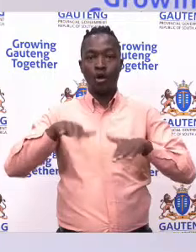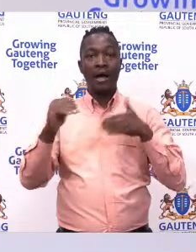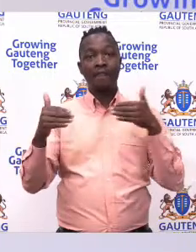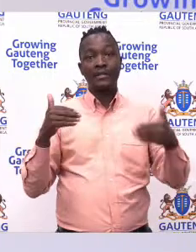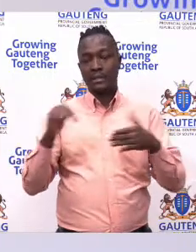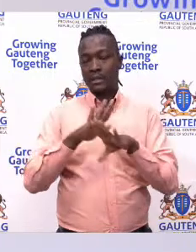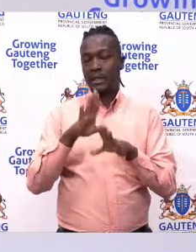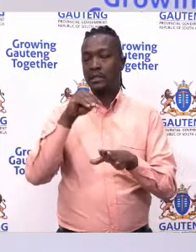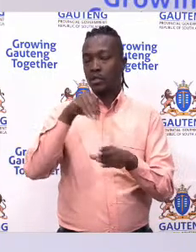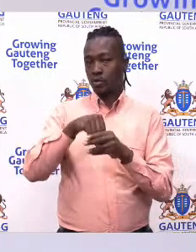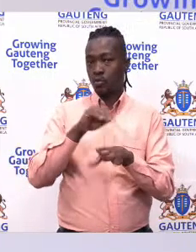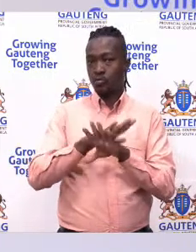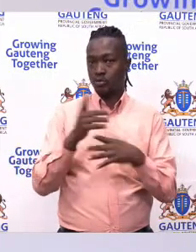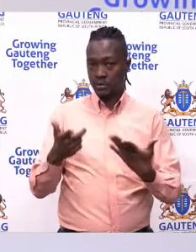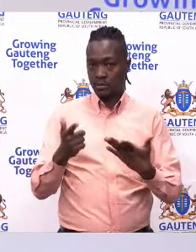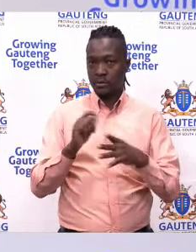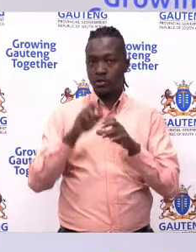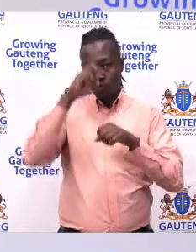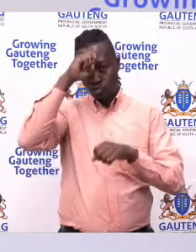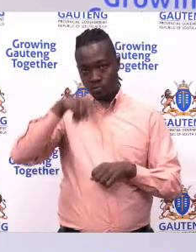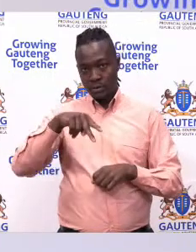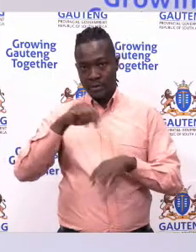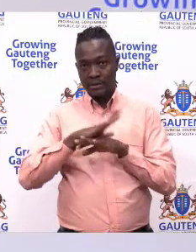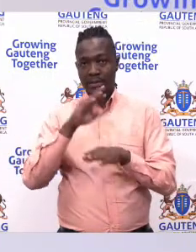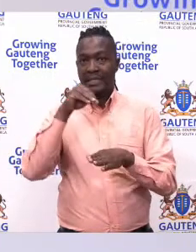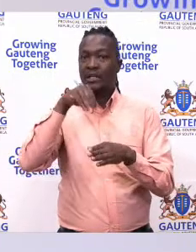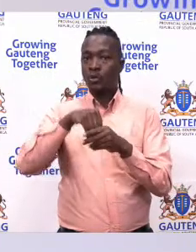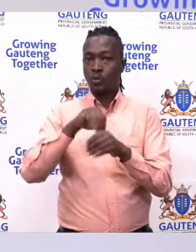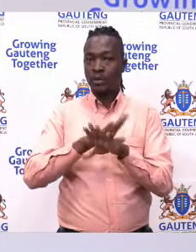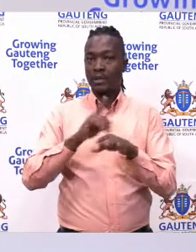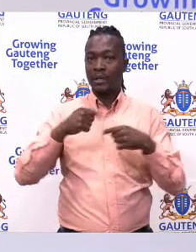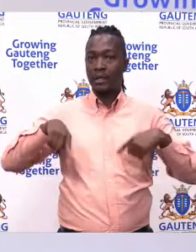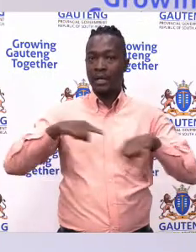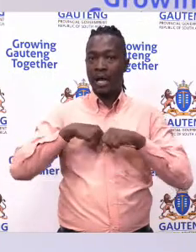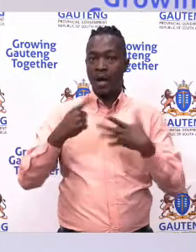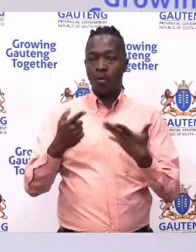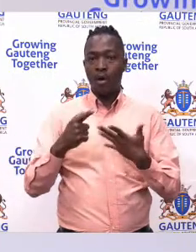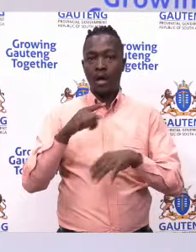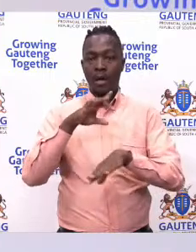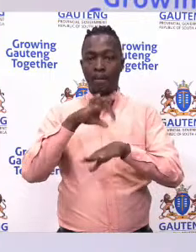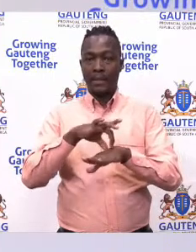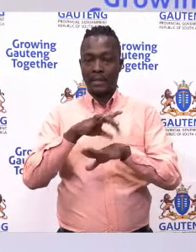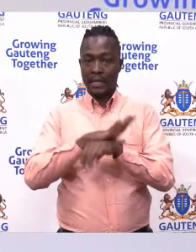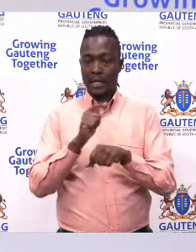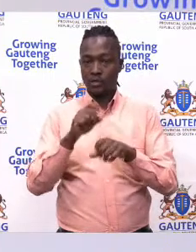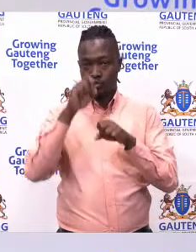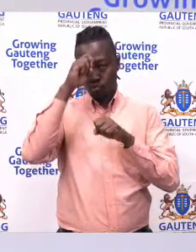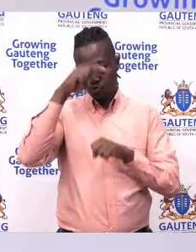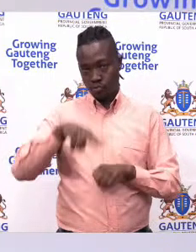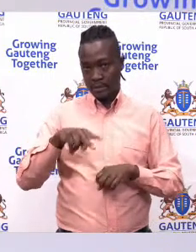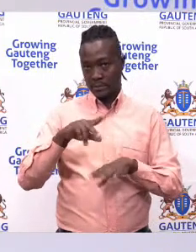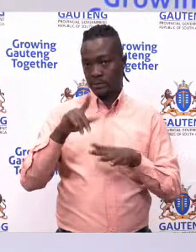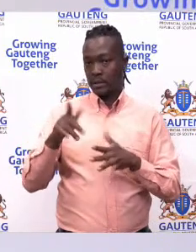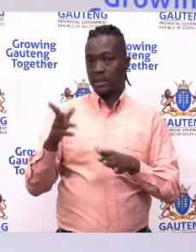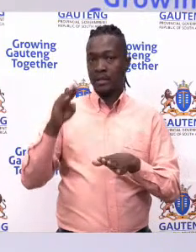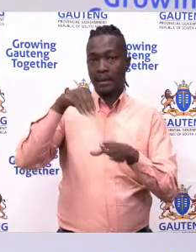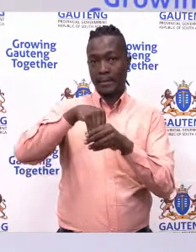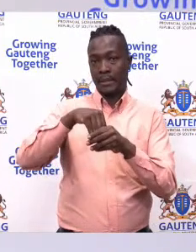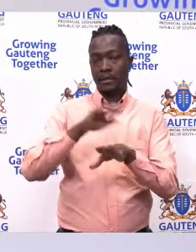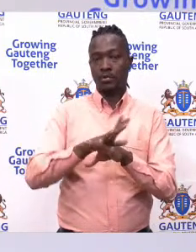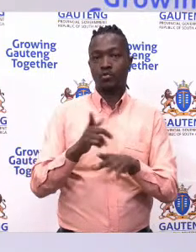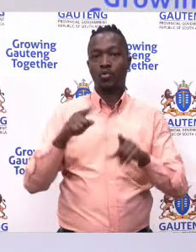include for nursing actually students, including our medical actually students that also come into